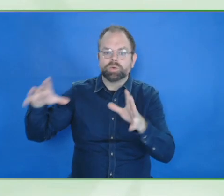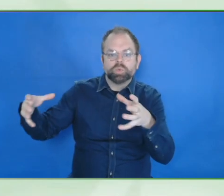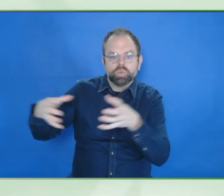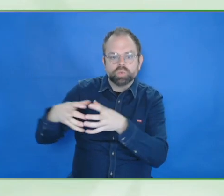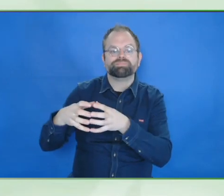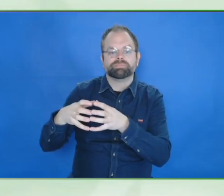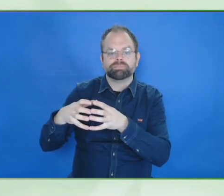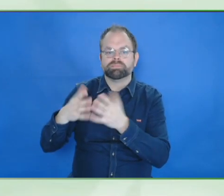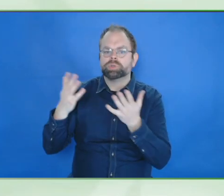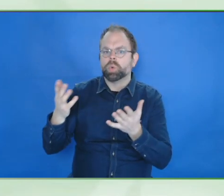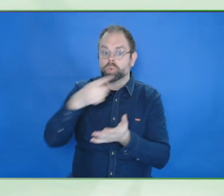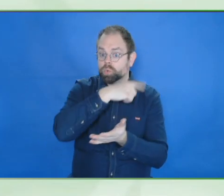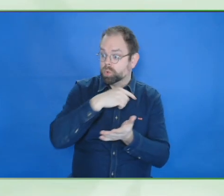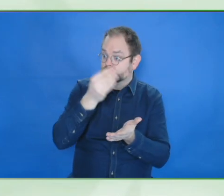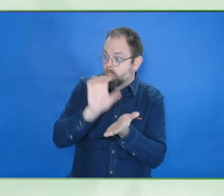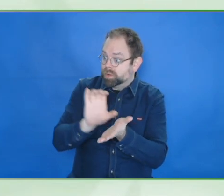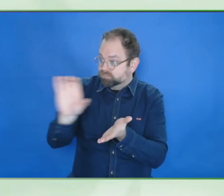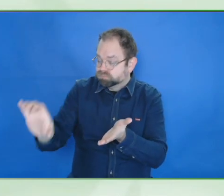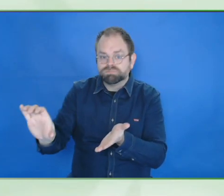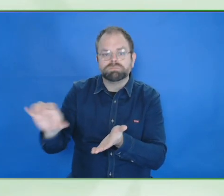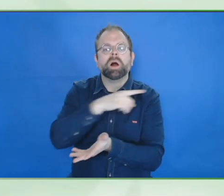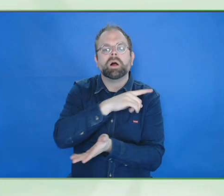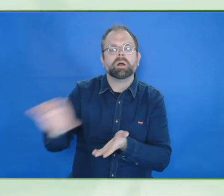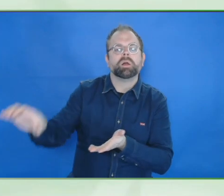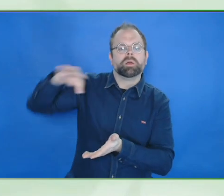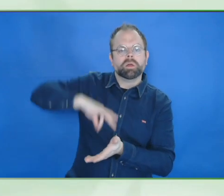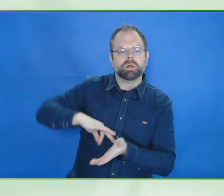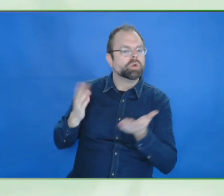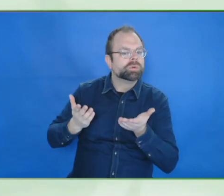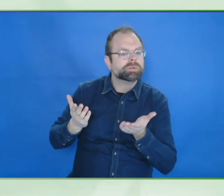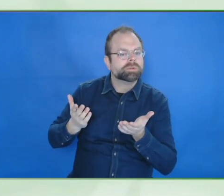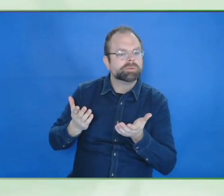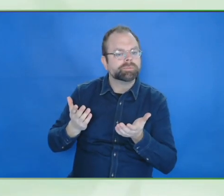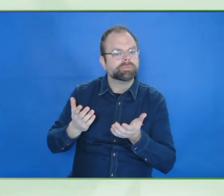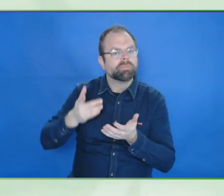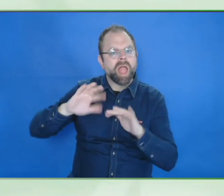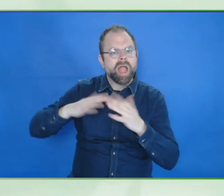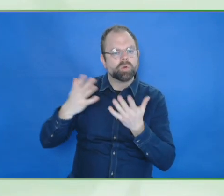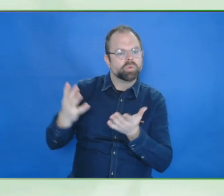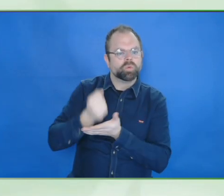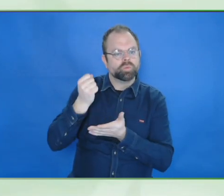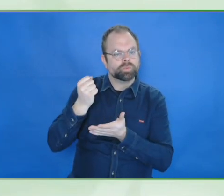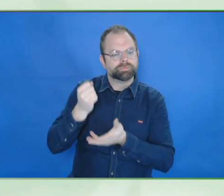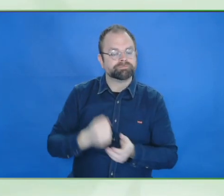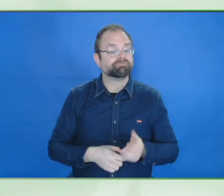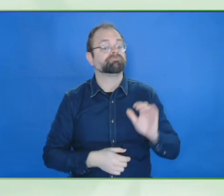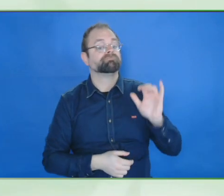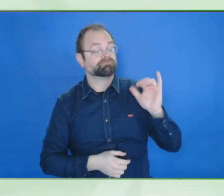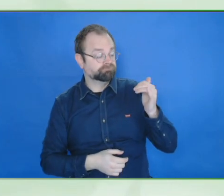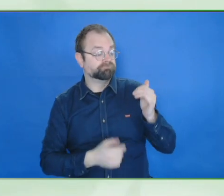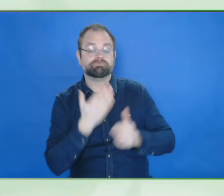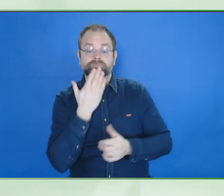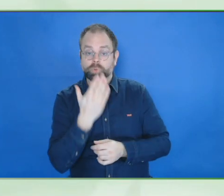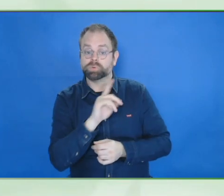component that we didn't really talk about was really the market opportunity of the disability space. Meaning